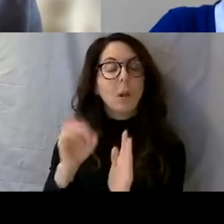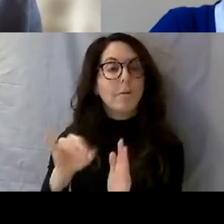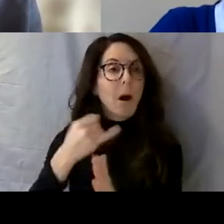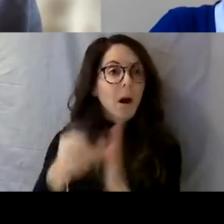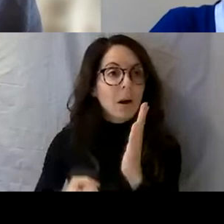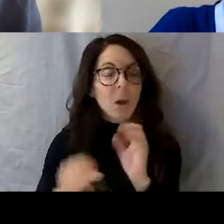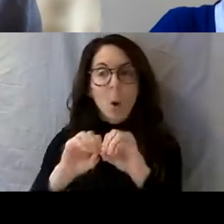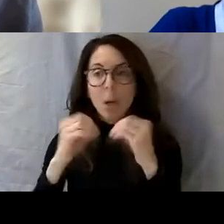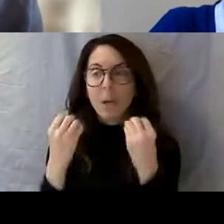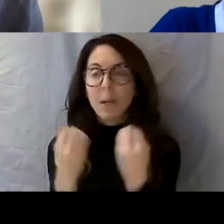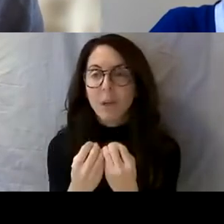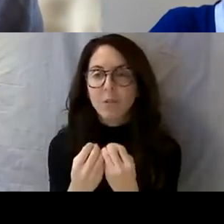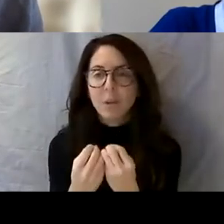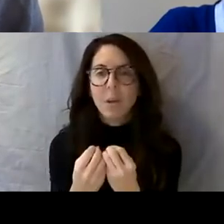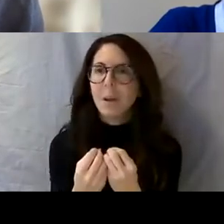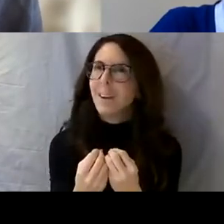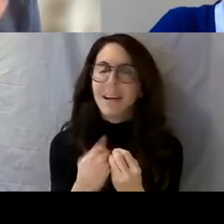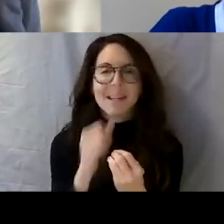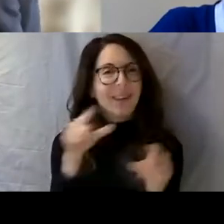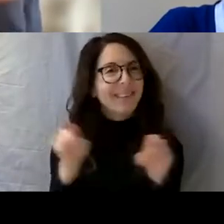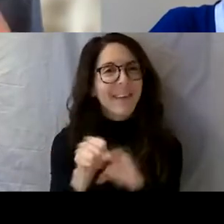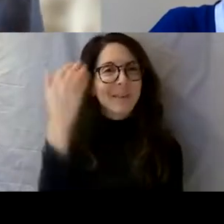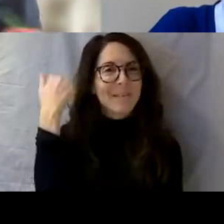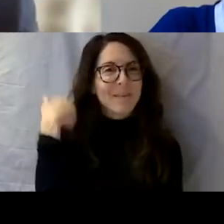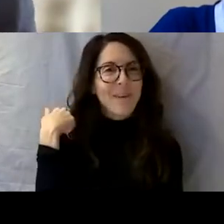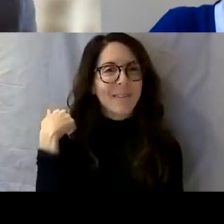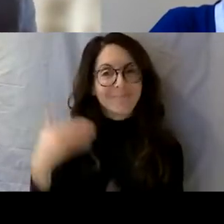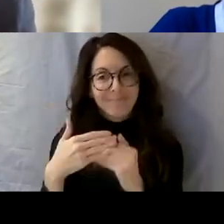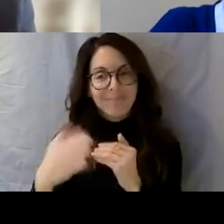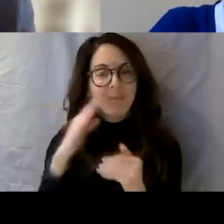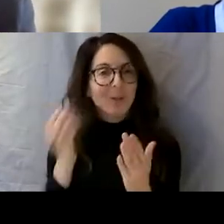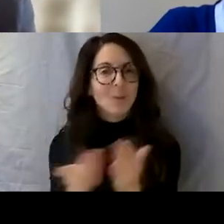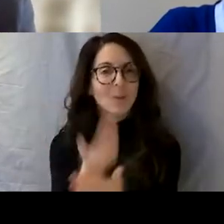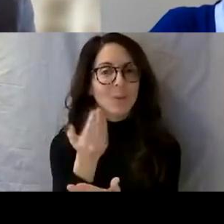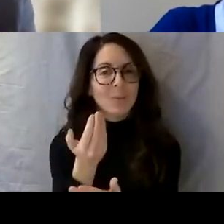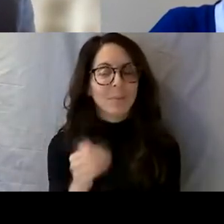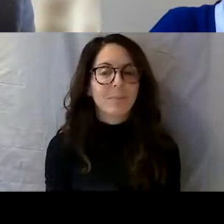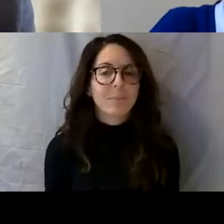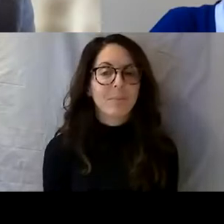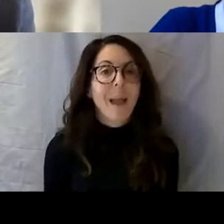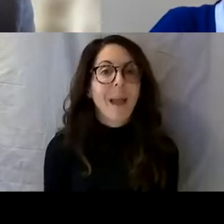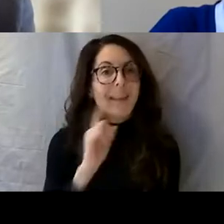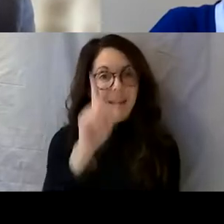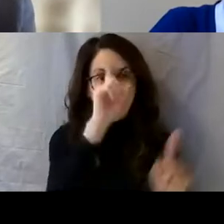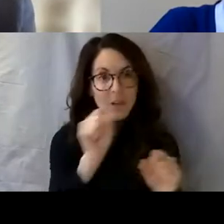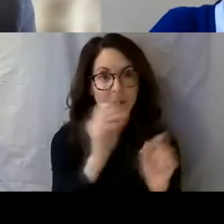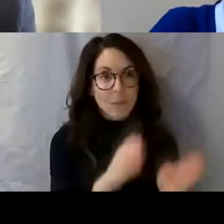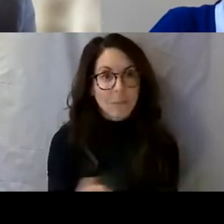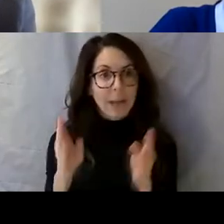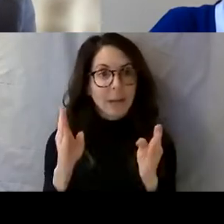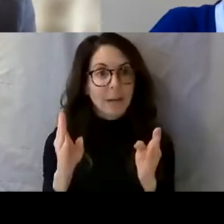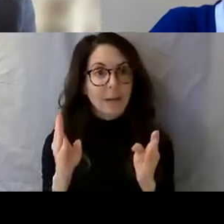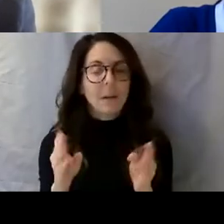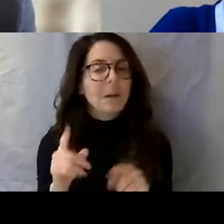organizations in this day and age. I think that our strategic planning can no longer